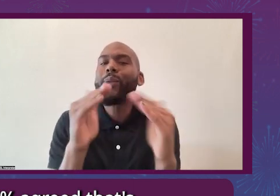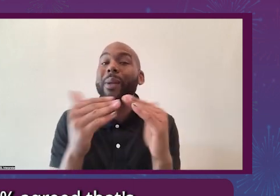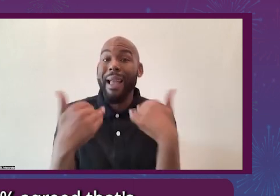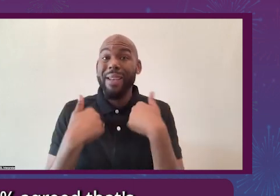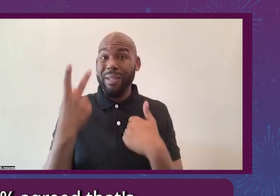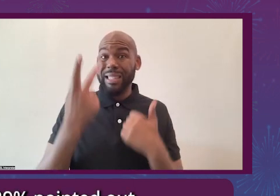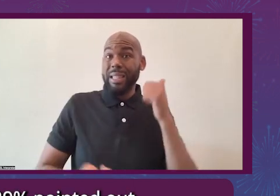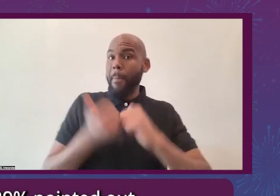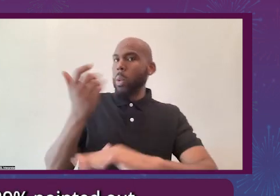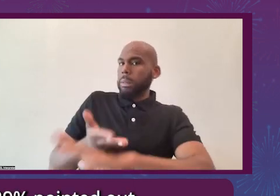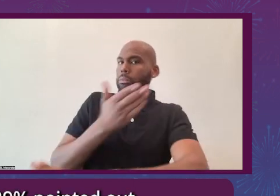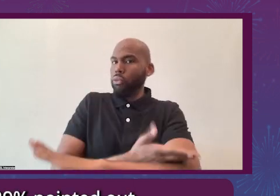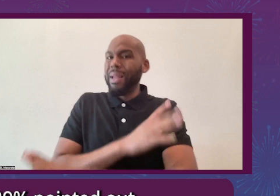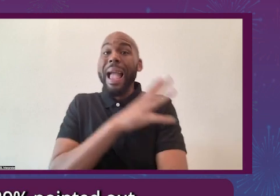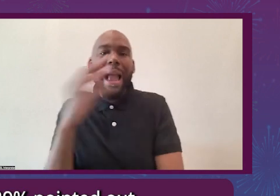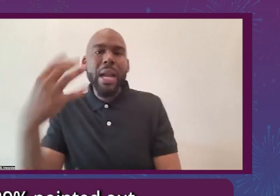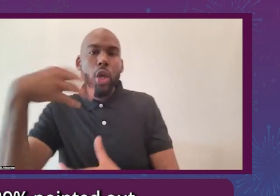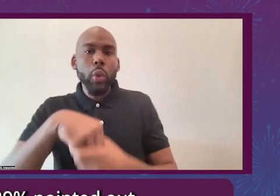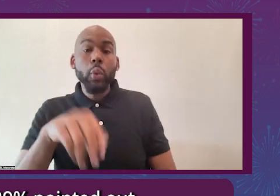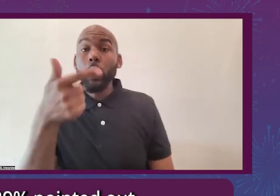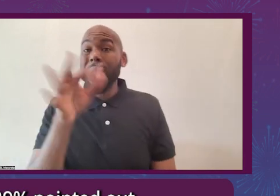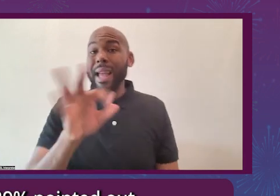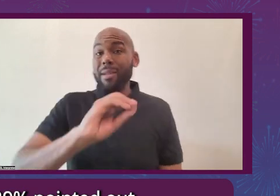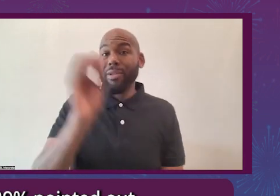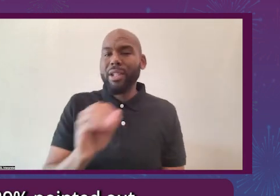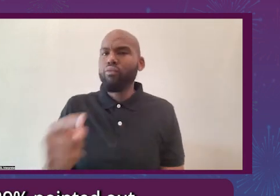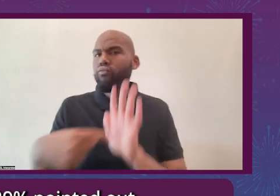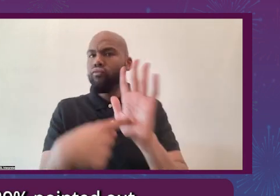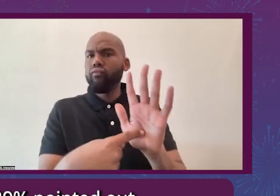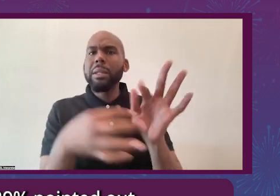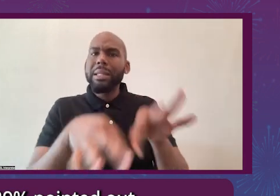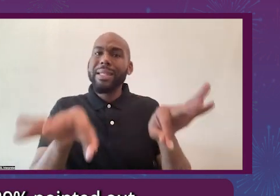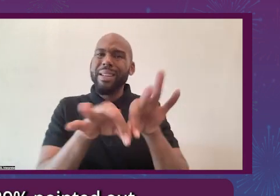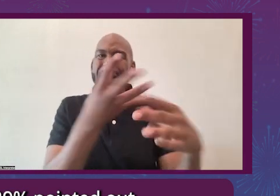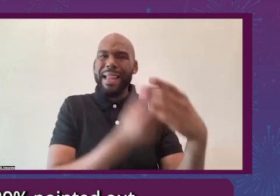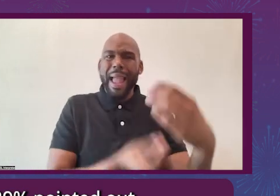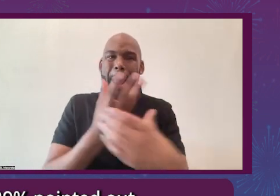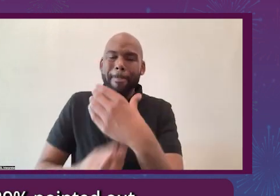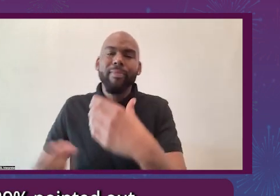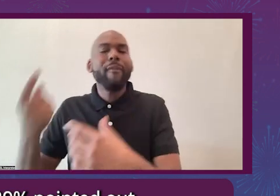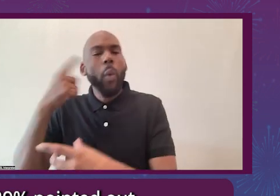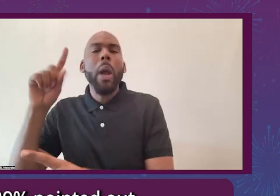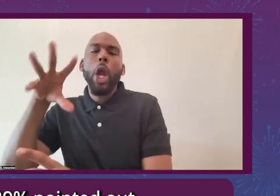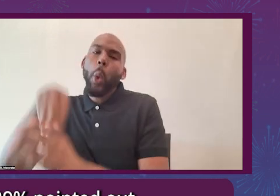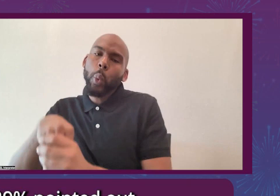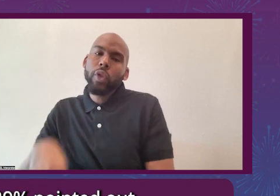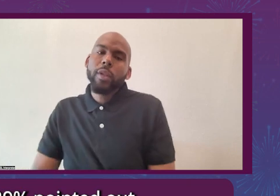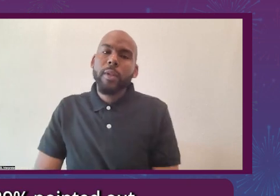disability community has seen the most improvement in inclusion, 29% pointed out significant gaps in